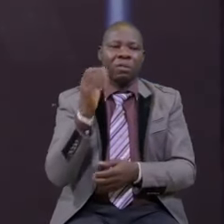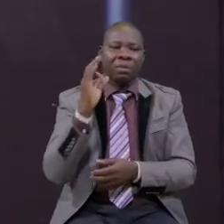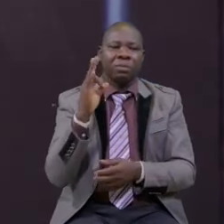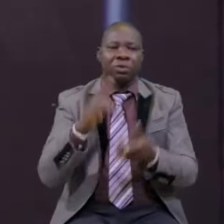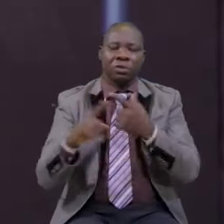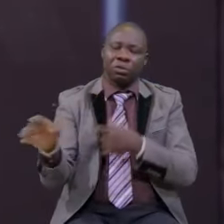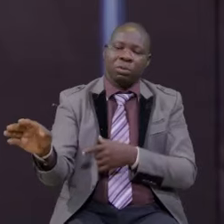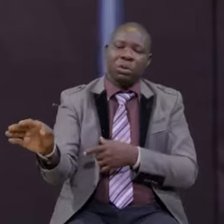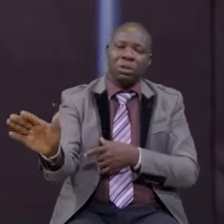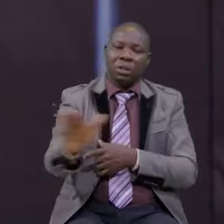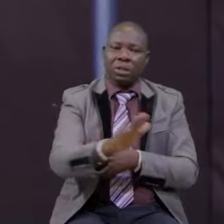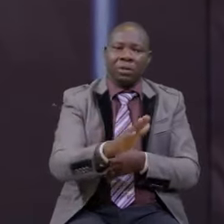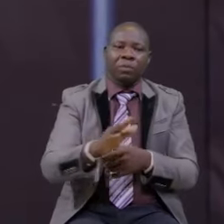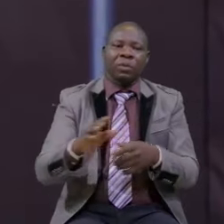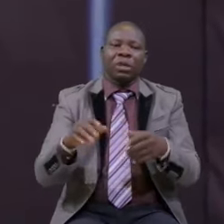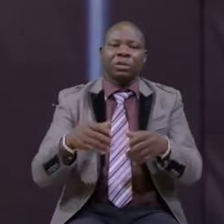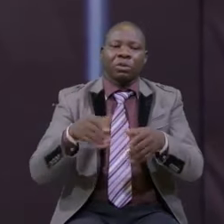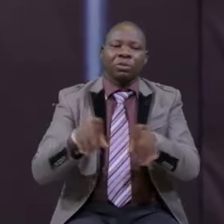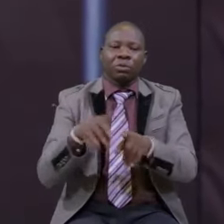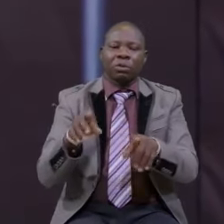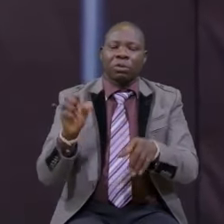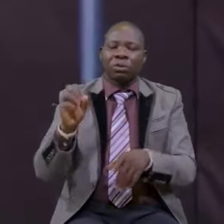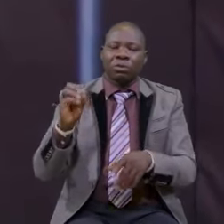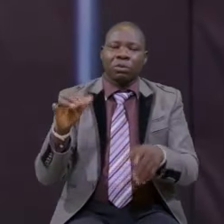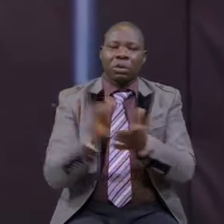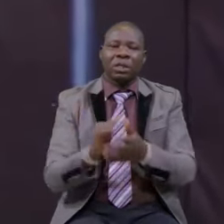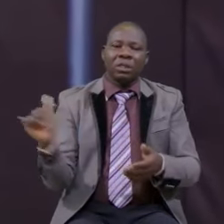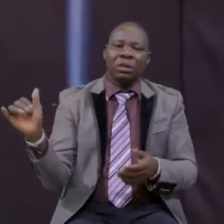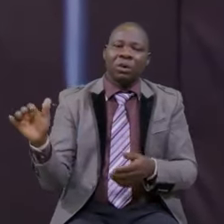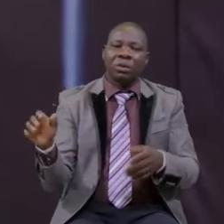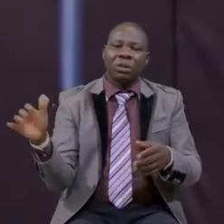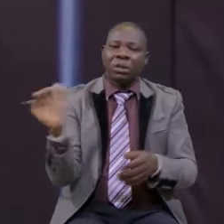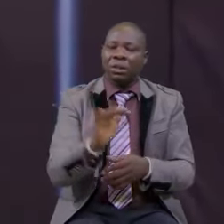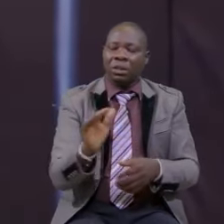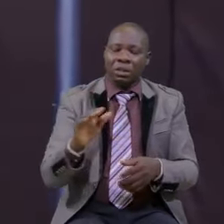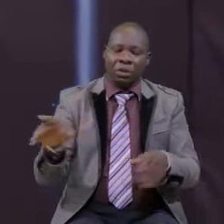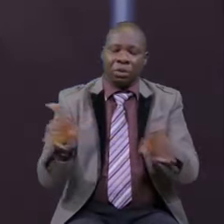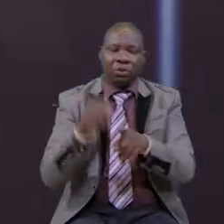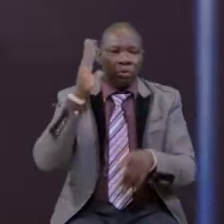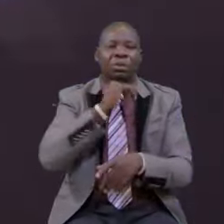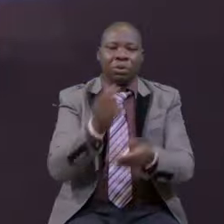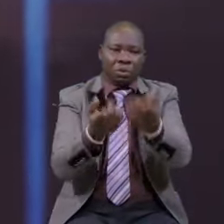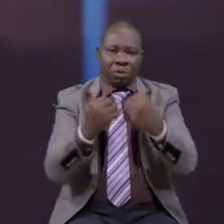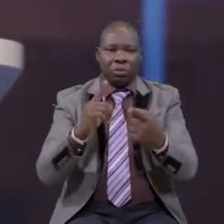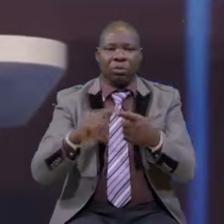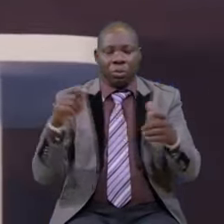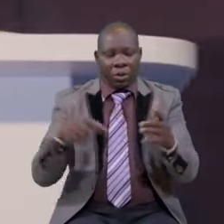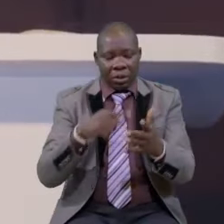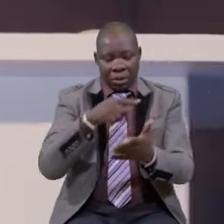them, lest they also come into this place of